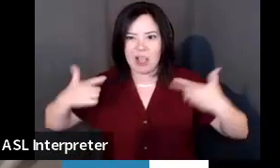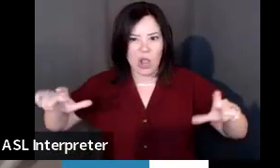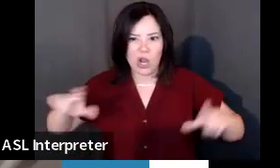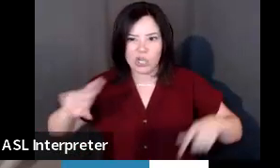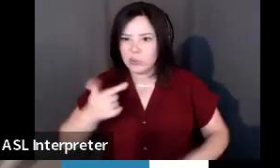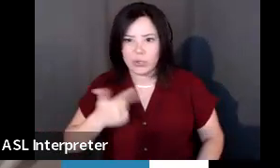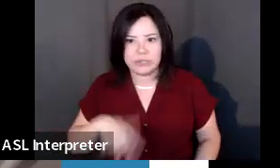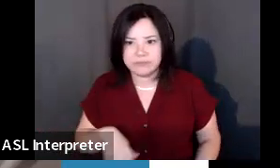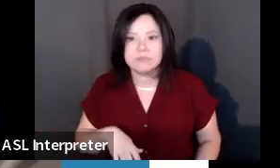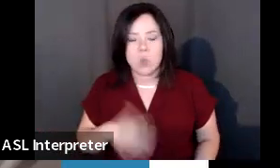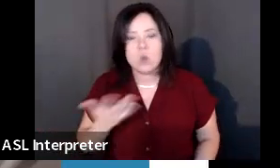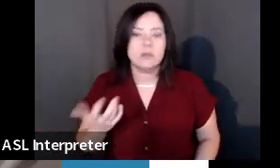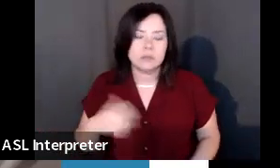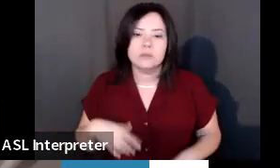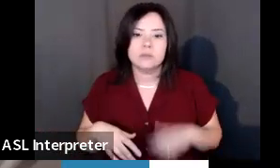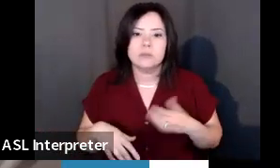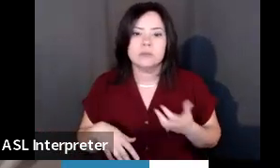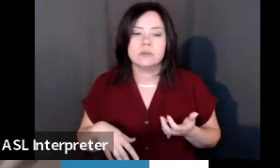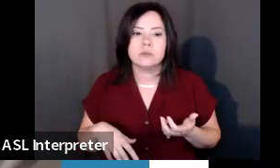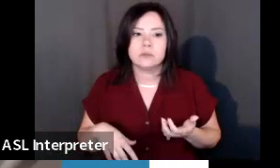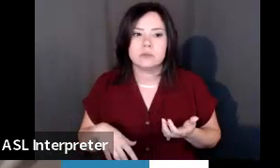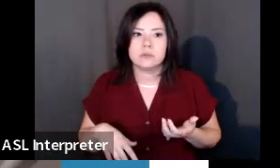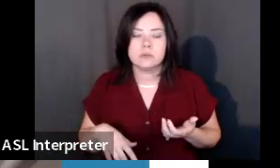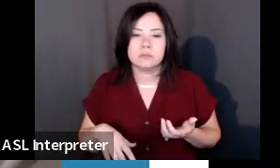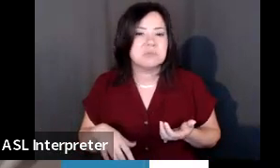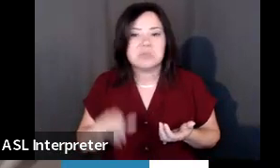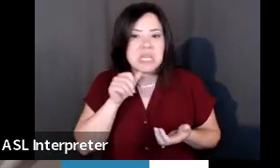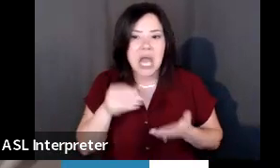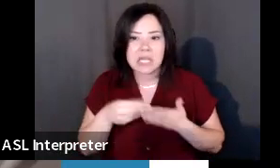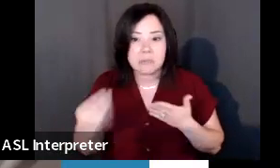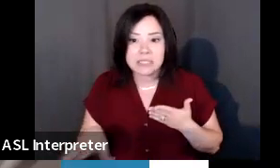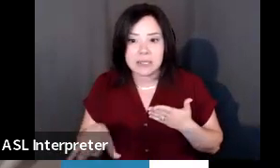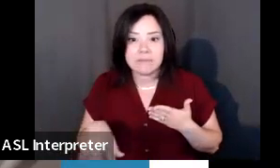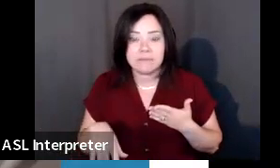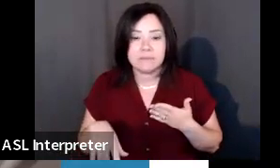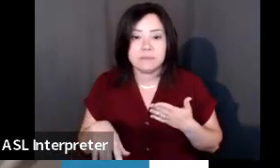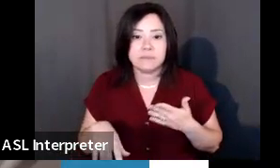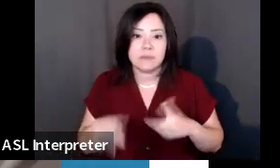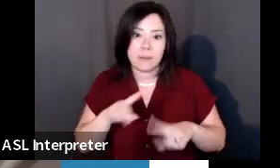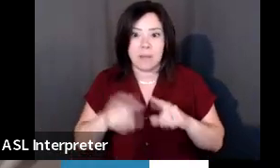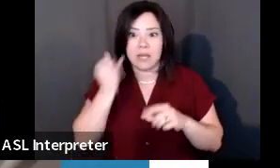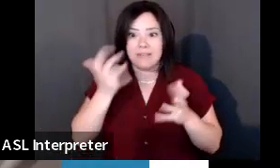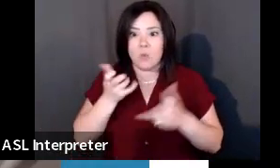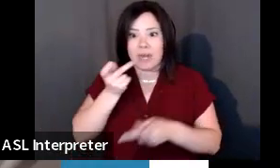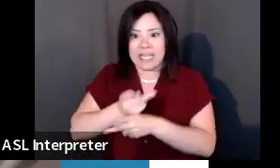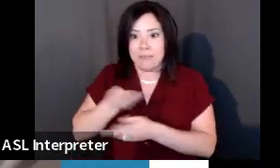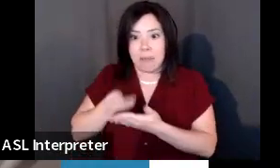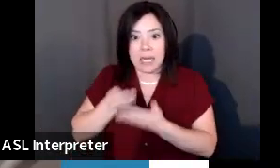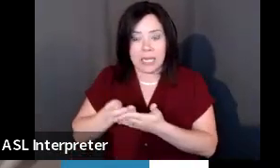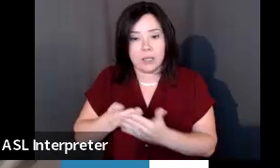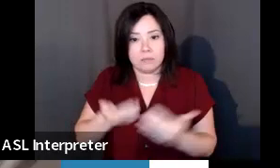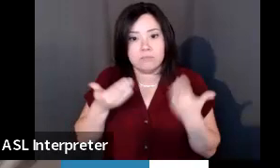again, it's not that much in price, but you want to keep your money, right? So we